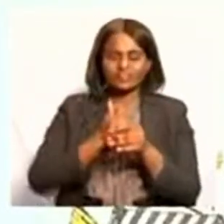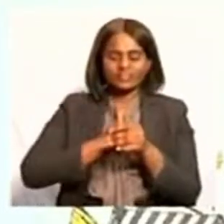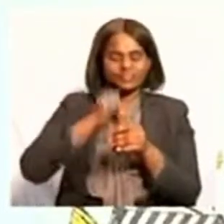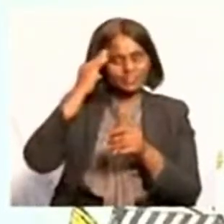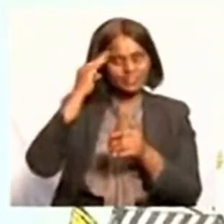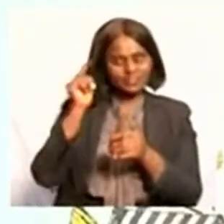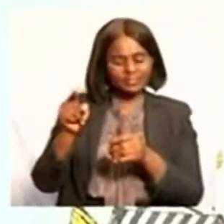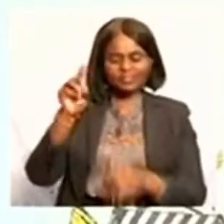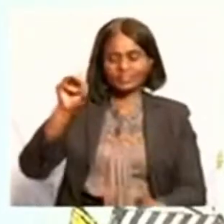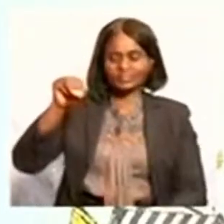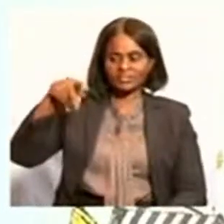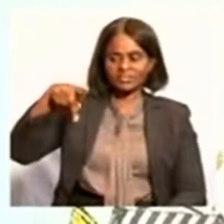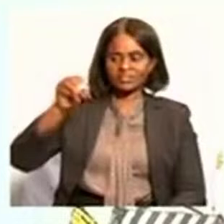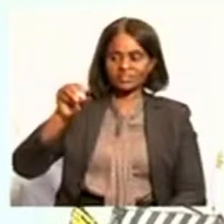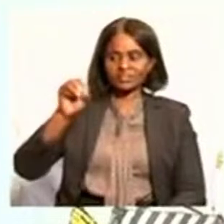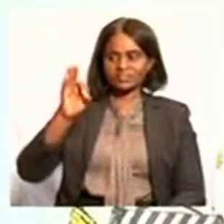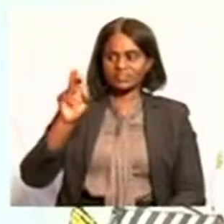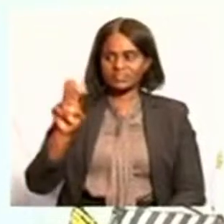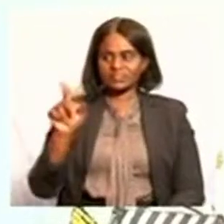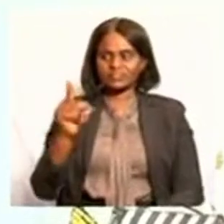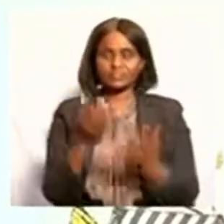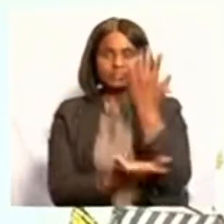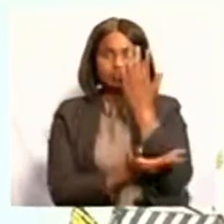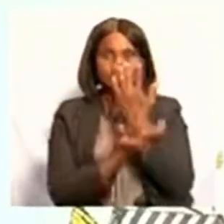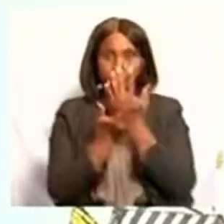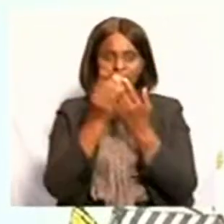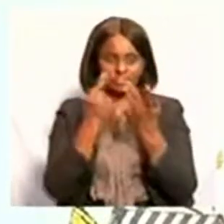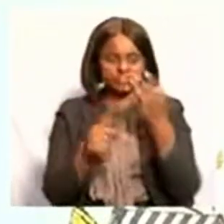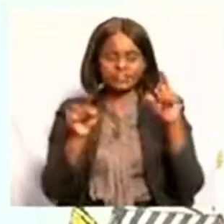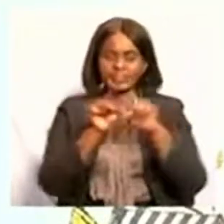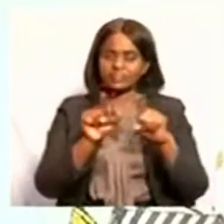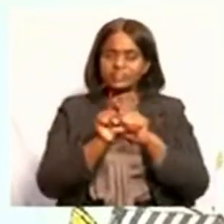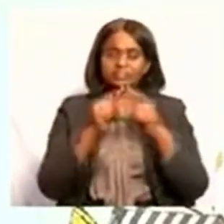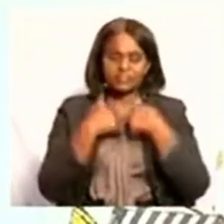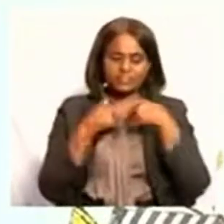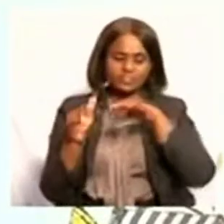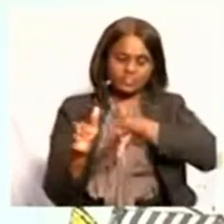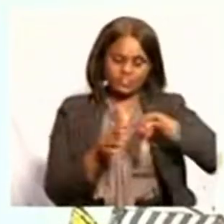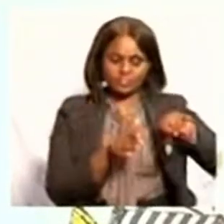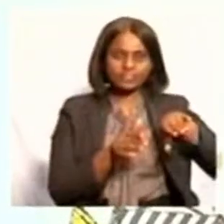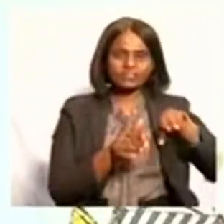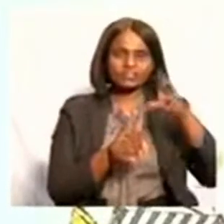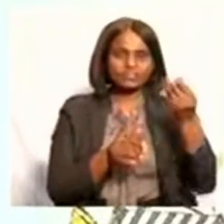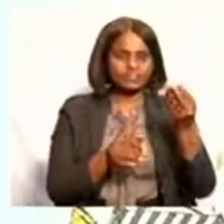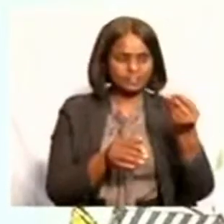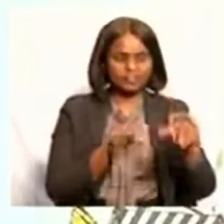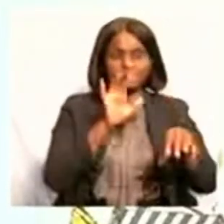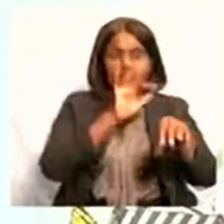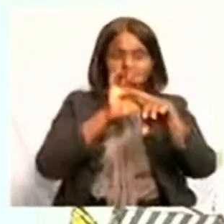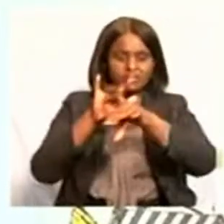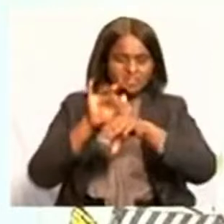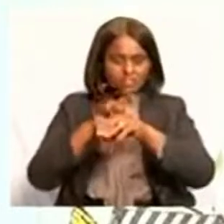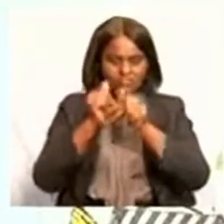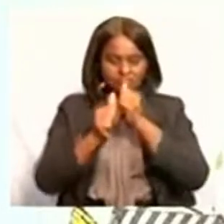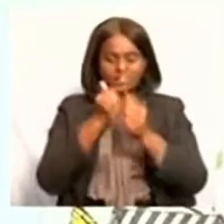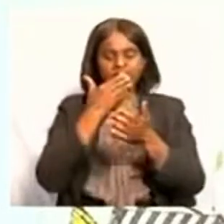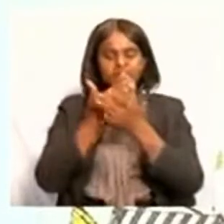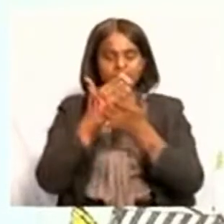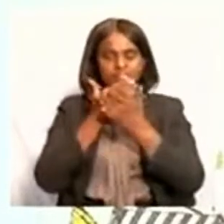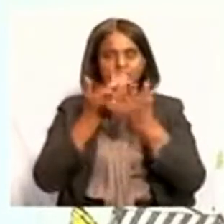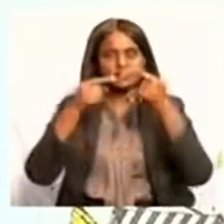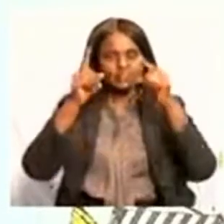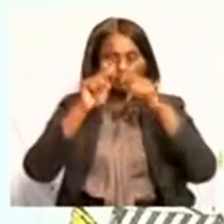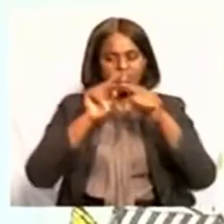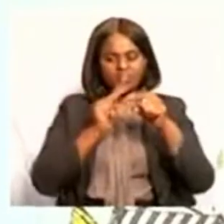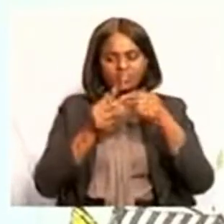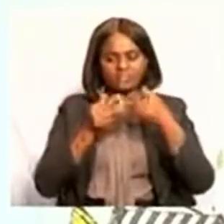talk about one improvement that has seemingly done away with handling of cash, which is progressive. But